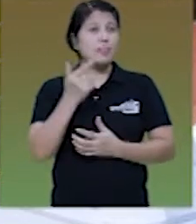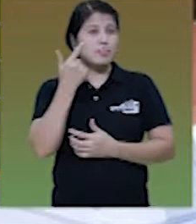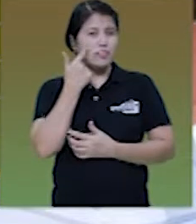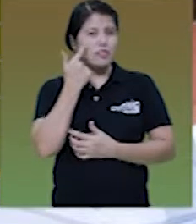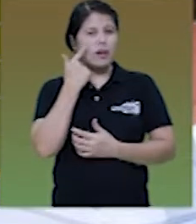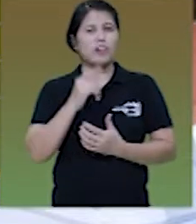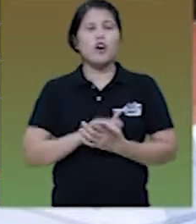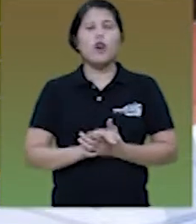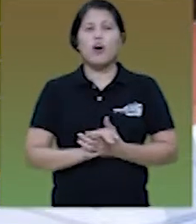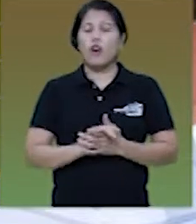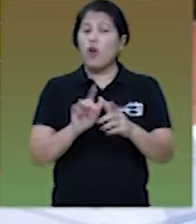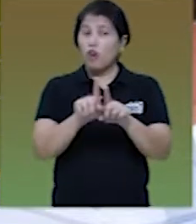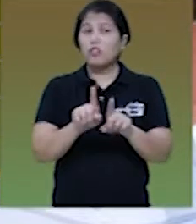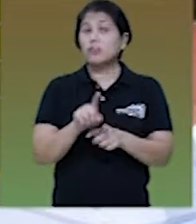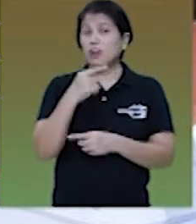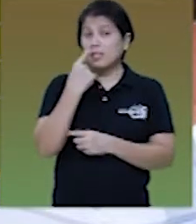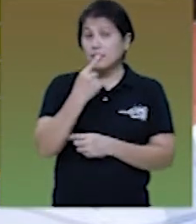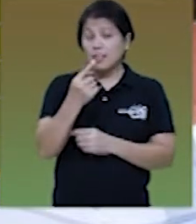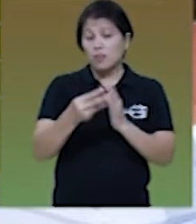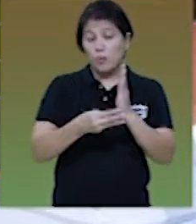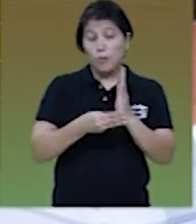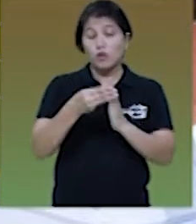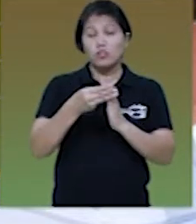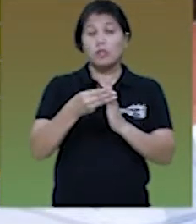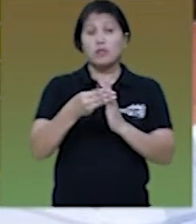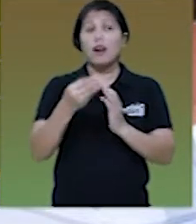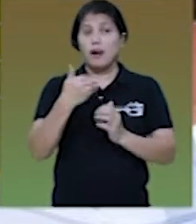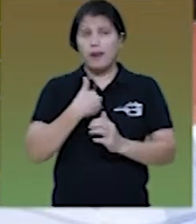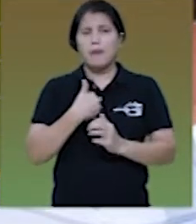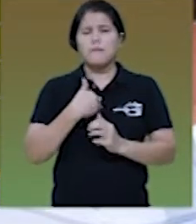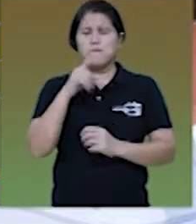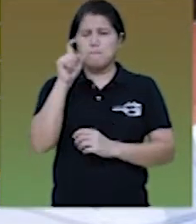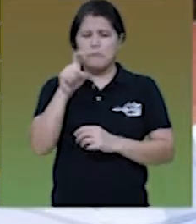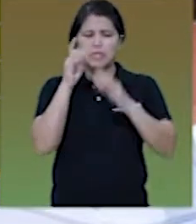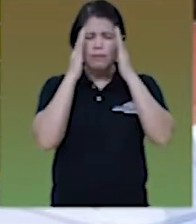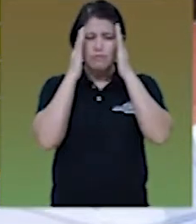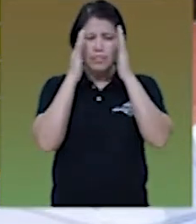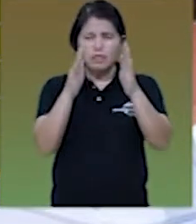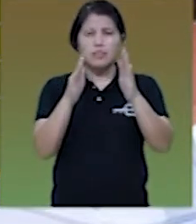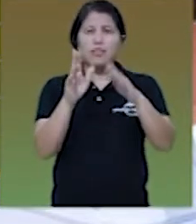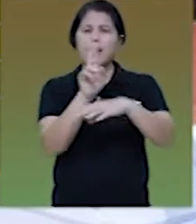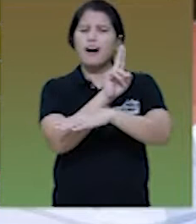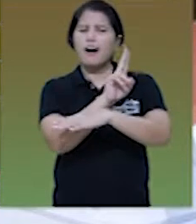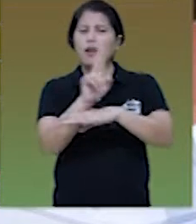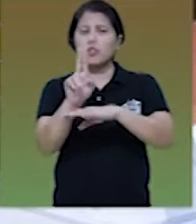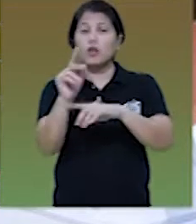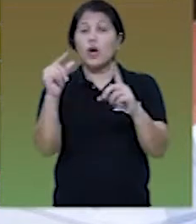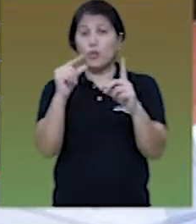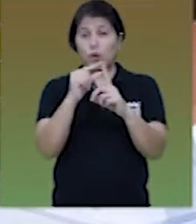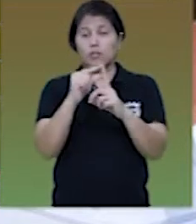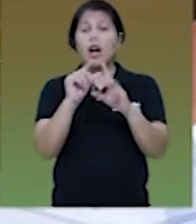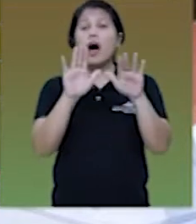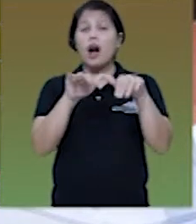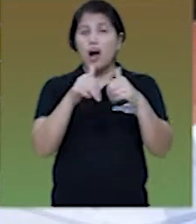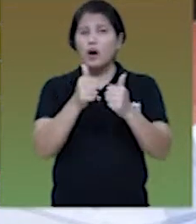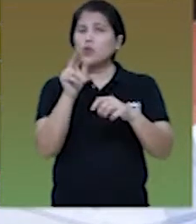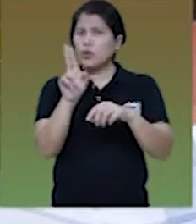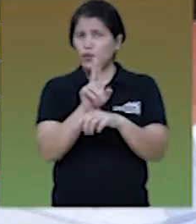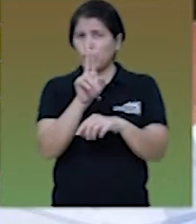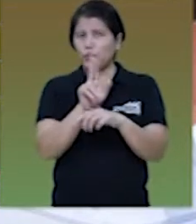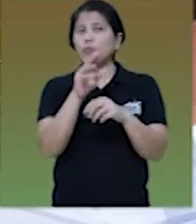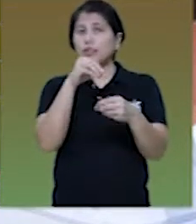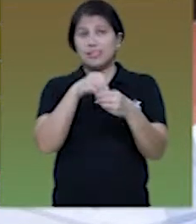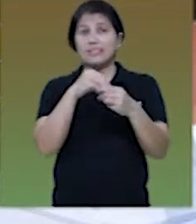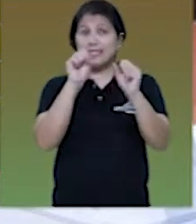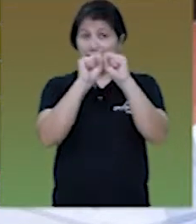Gina, it also says here in the module that I must pay attention to the underlined words and how they are used